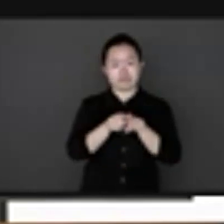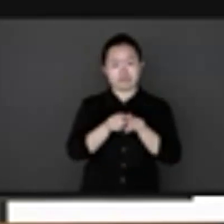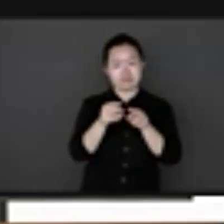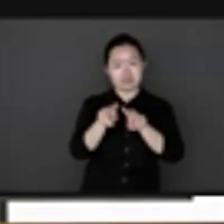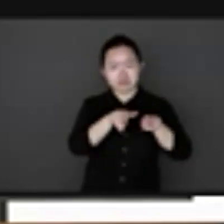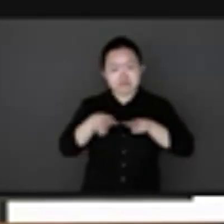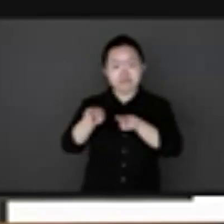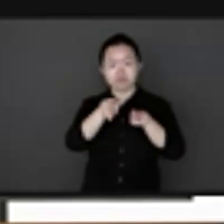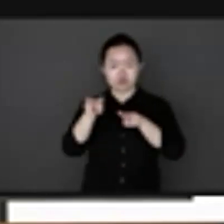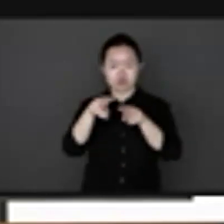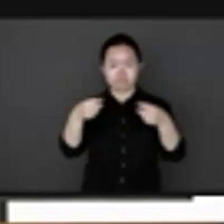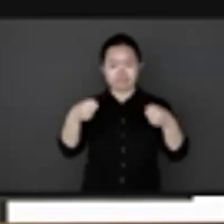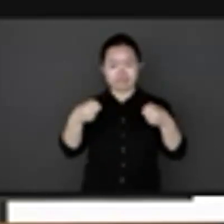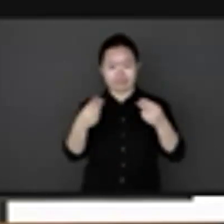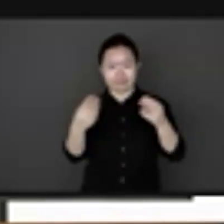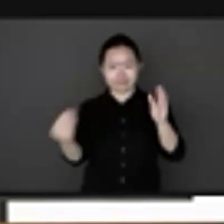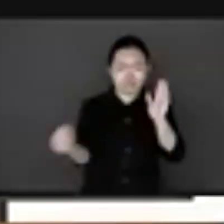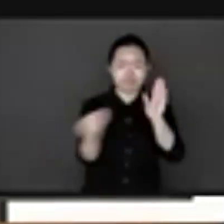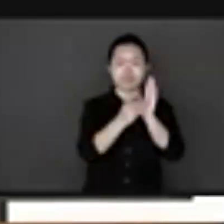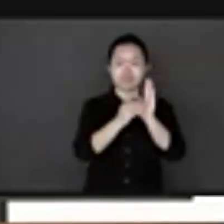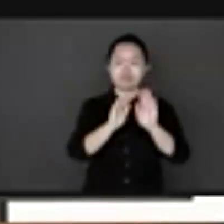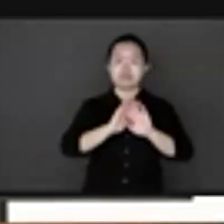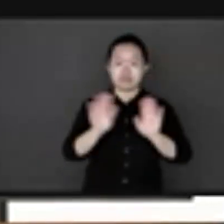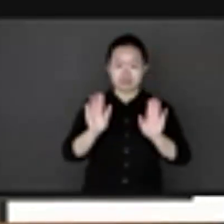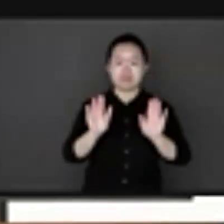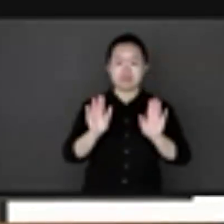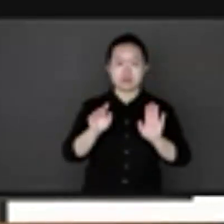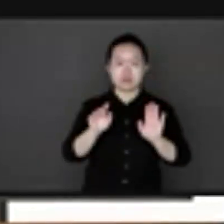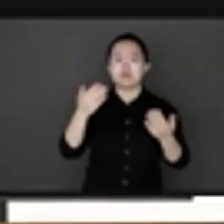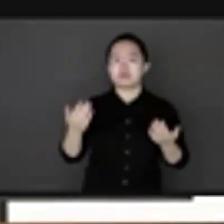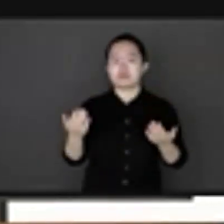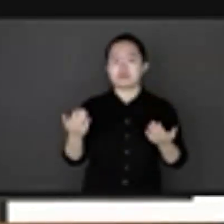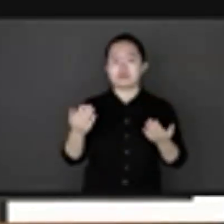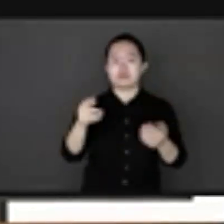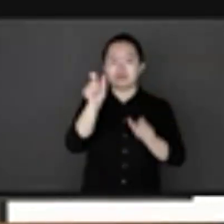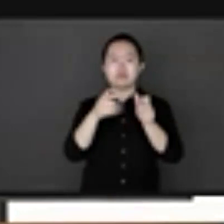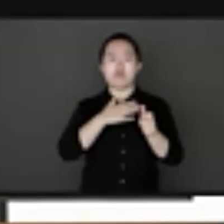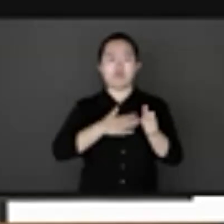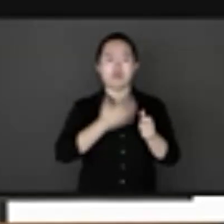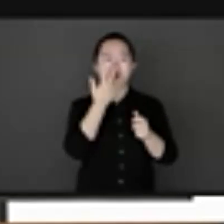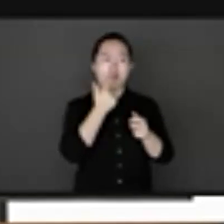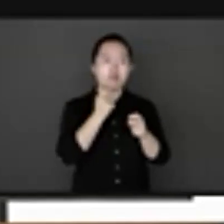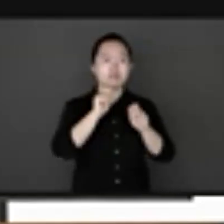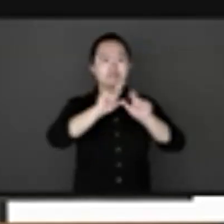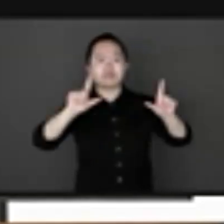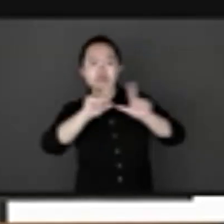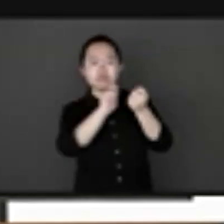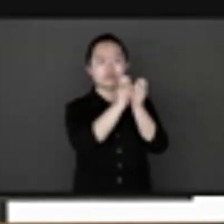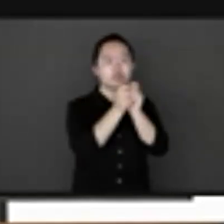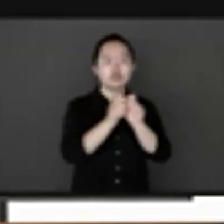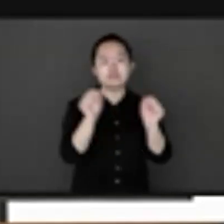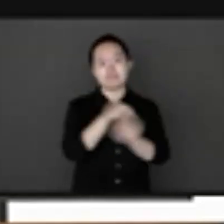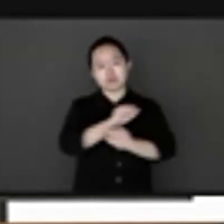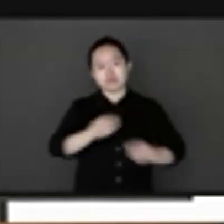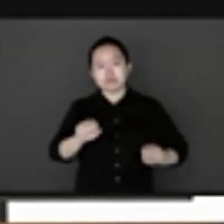just something in the requirement that says, a note says, a feature list like